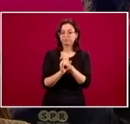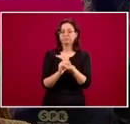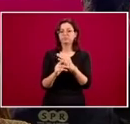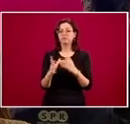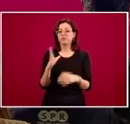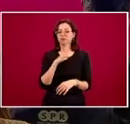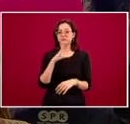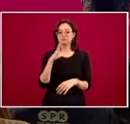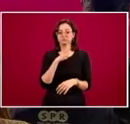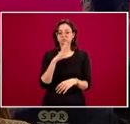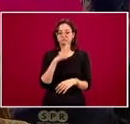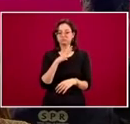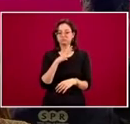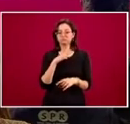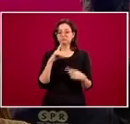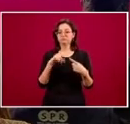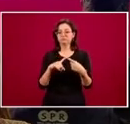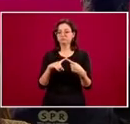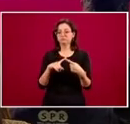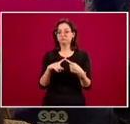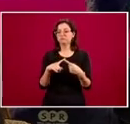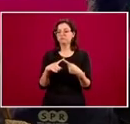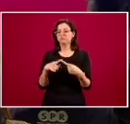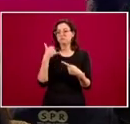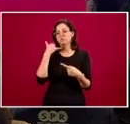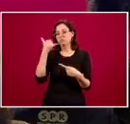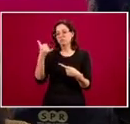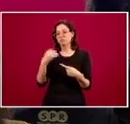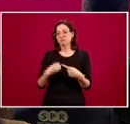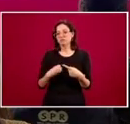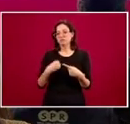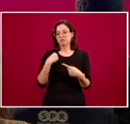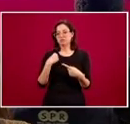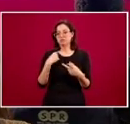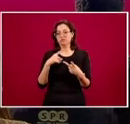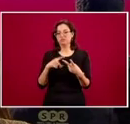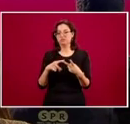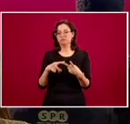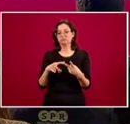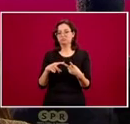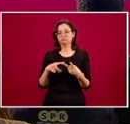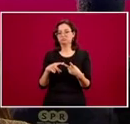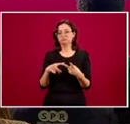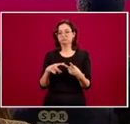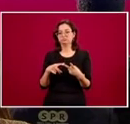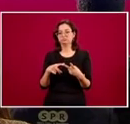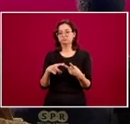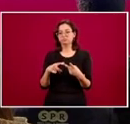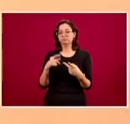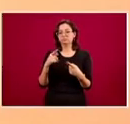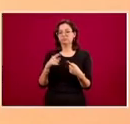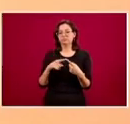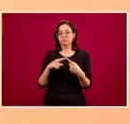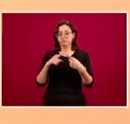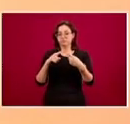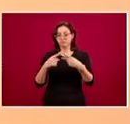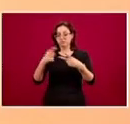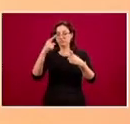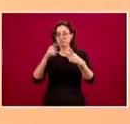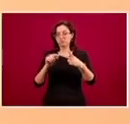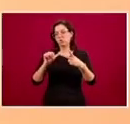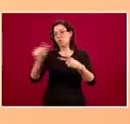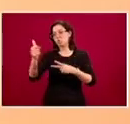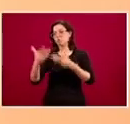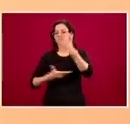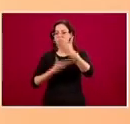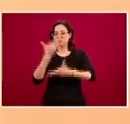Call our attention lines. Seek for medical consultation or mental health orientation. We have these lines, these